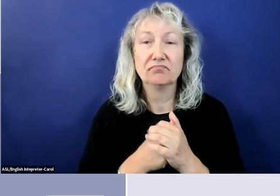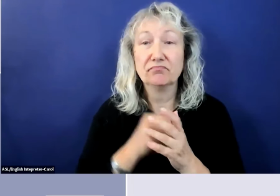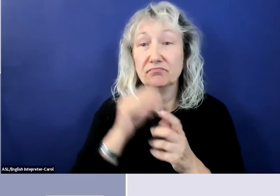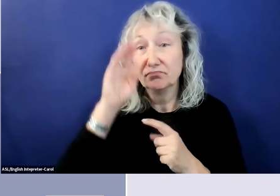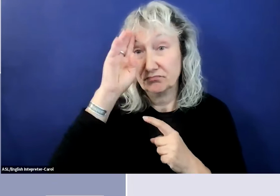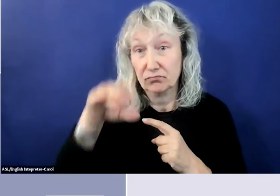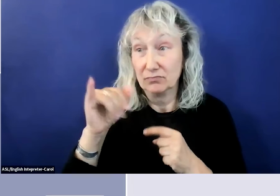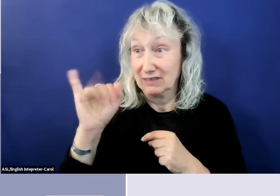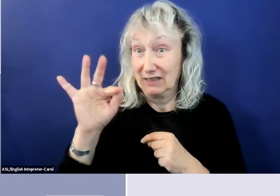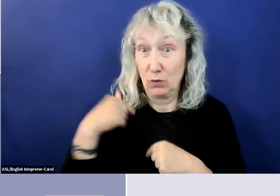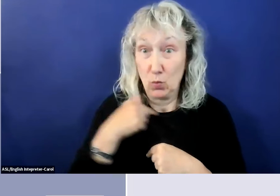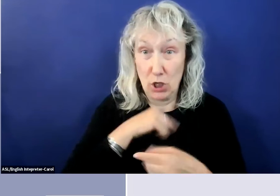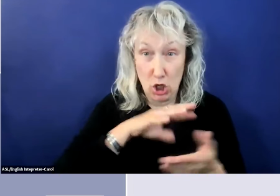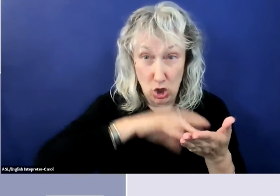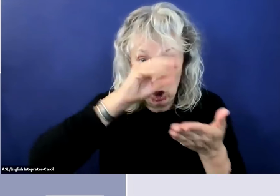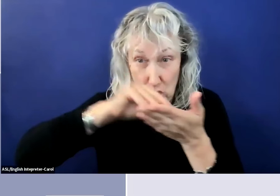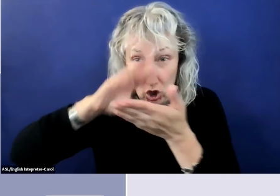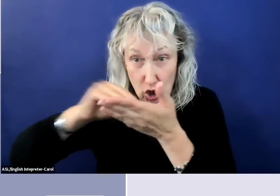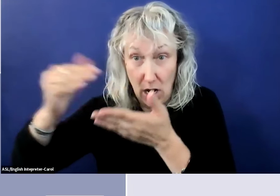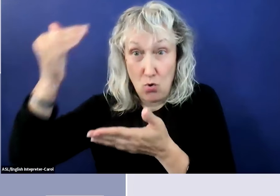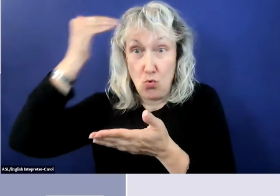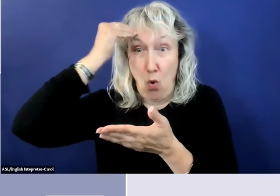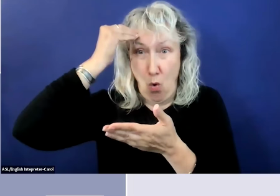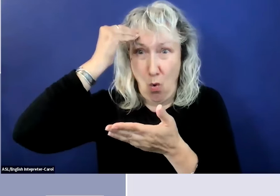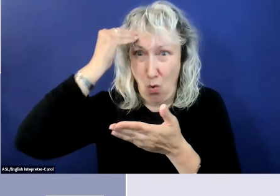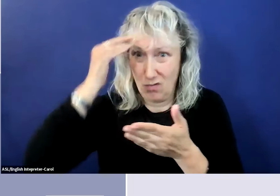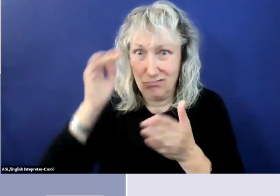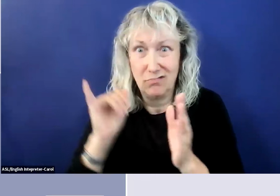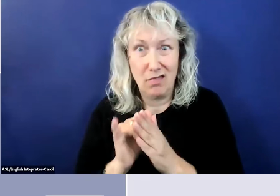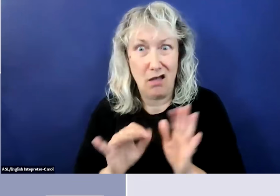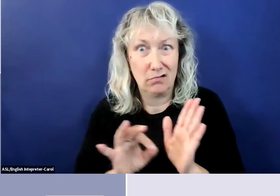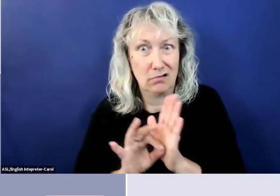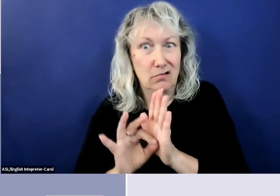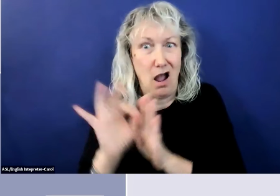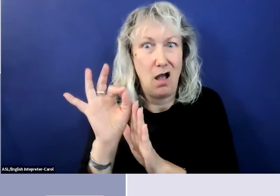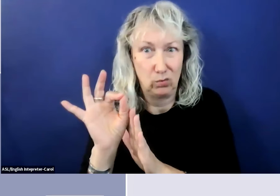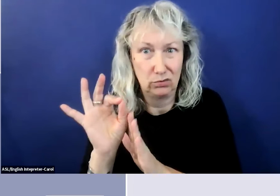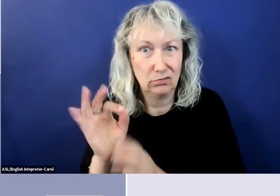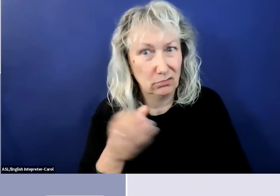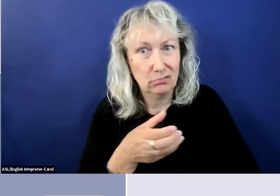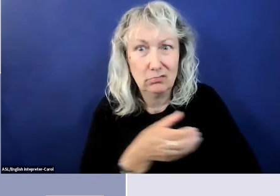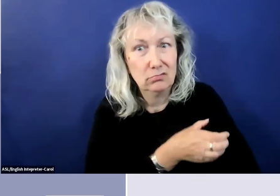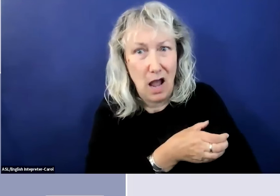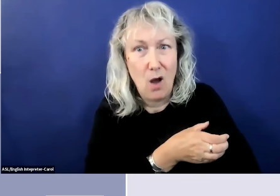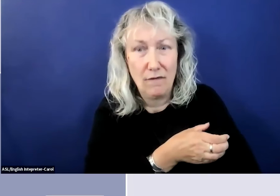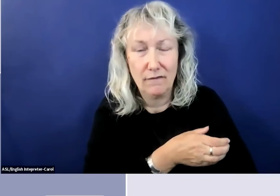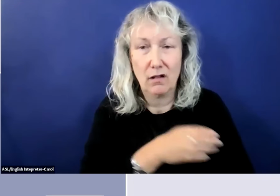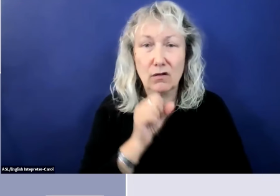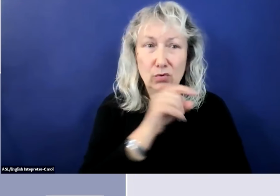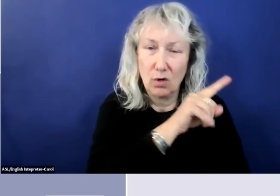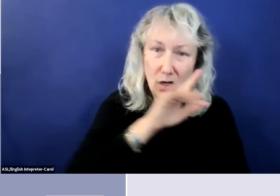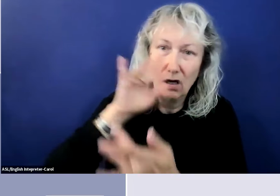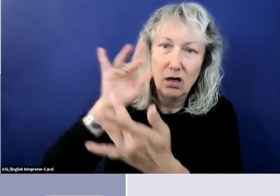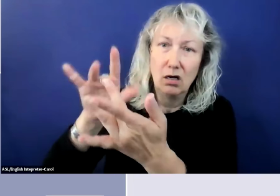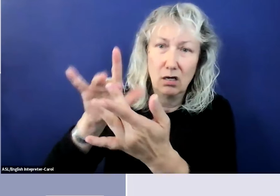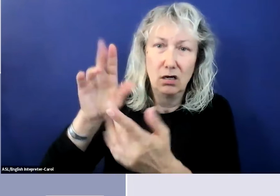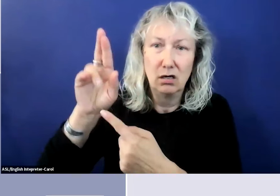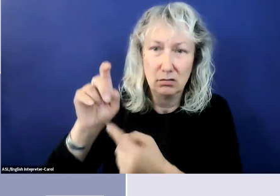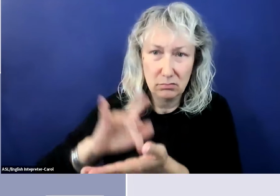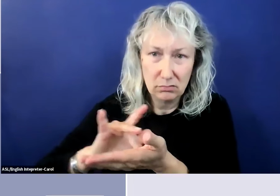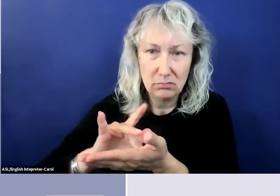power, so I really encourage you to reach out to your insurance provider for your medication coverage and